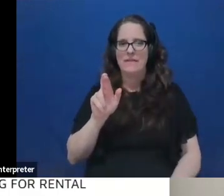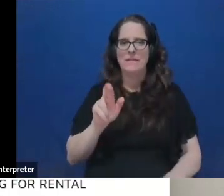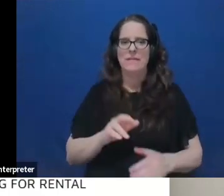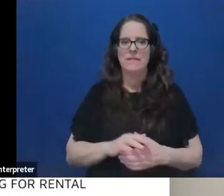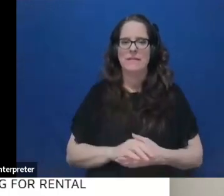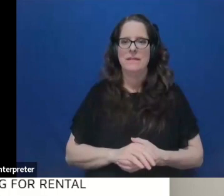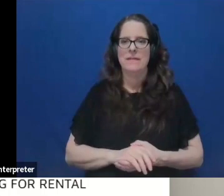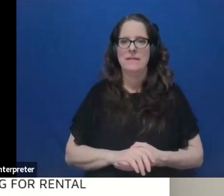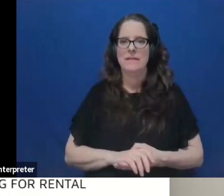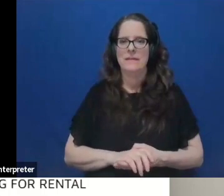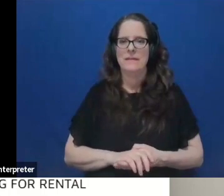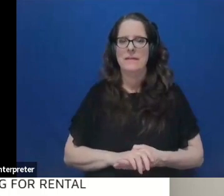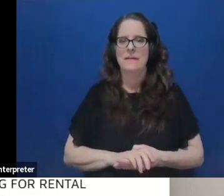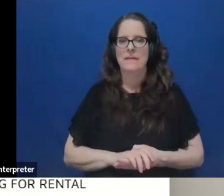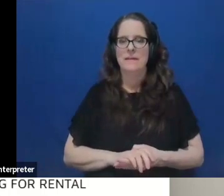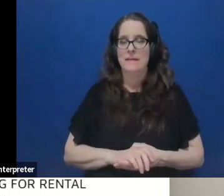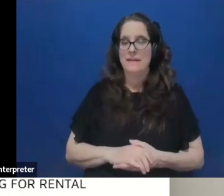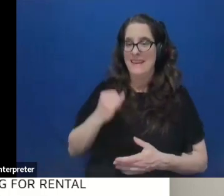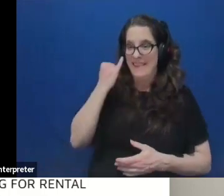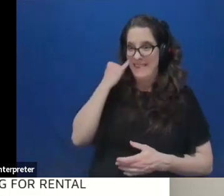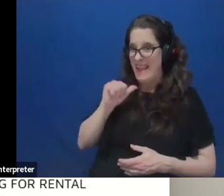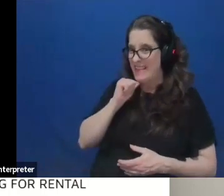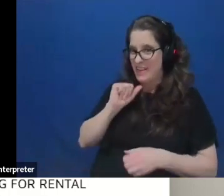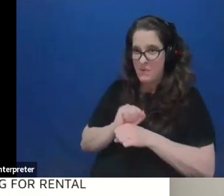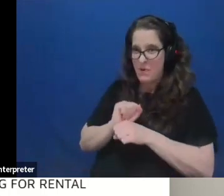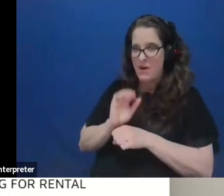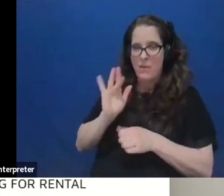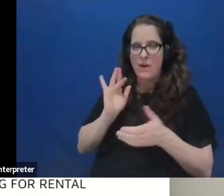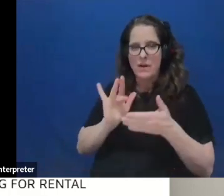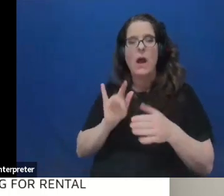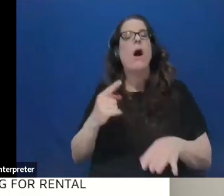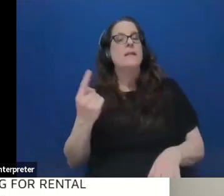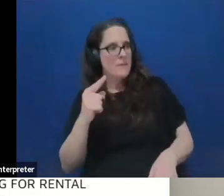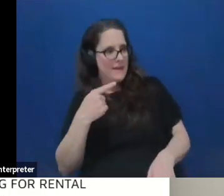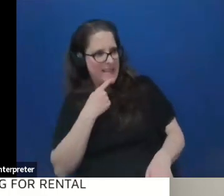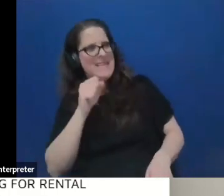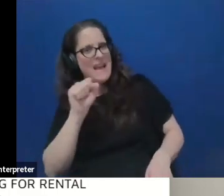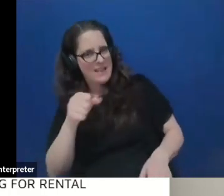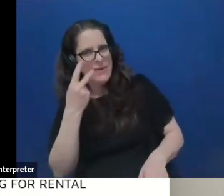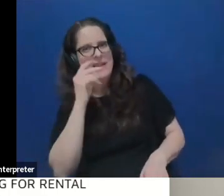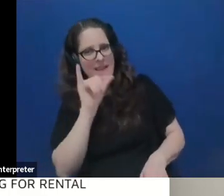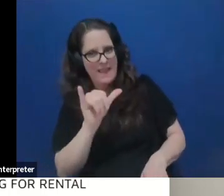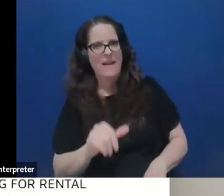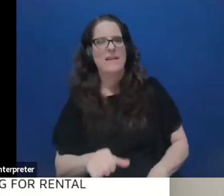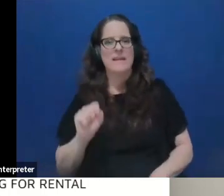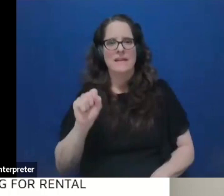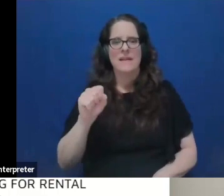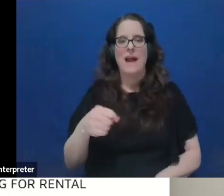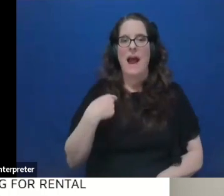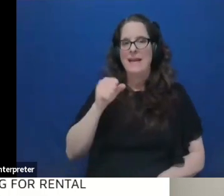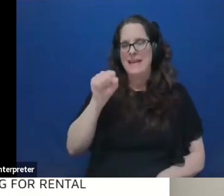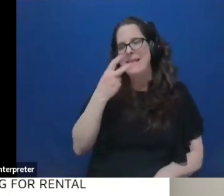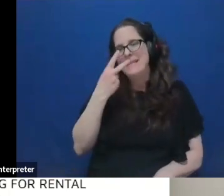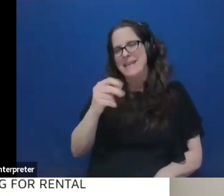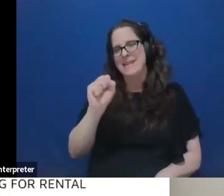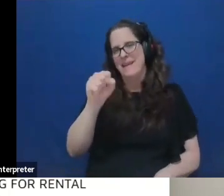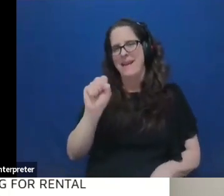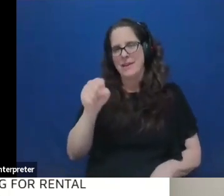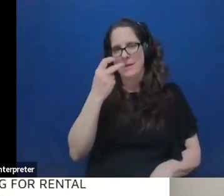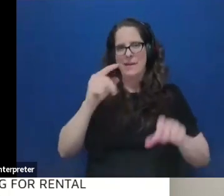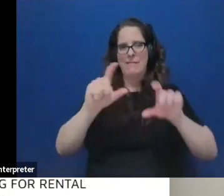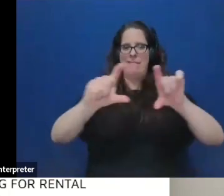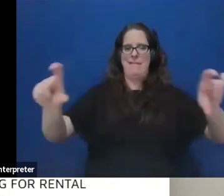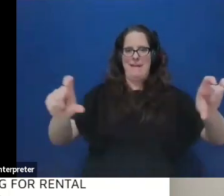best thing, if that doesn't work, then I'll just click on the assistive He technology. said that is showing. Okay. That is I showing. can see the box. Yeah, they can see the